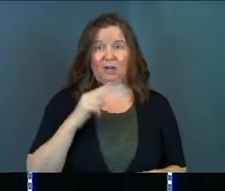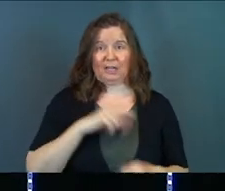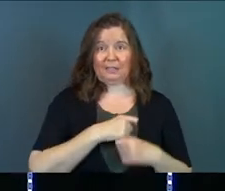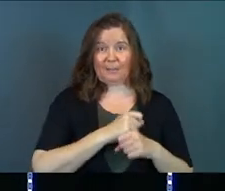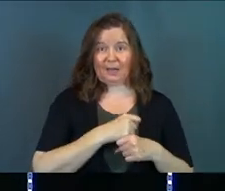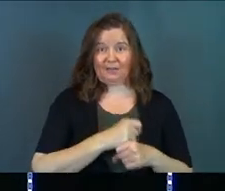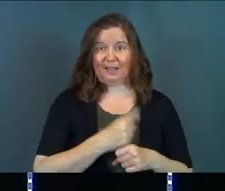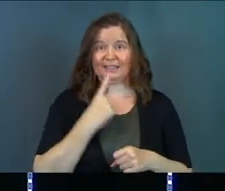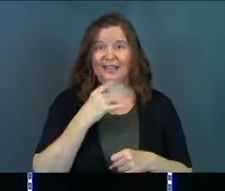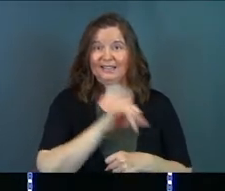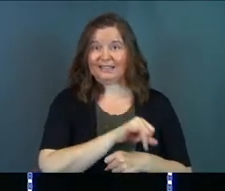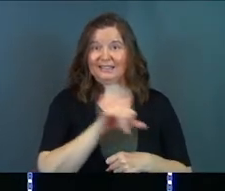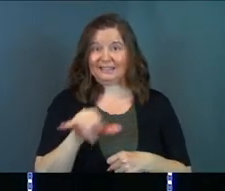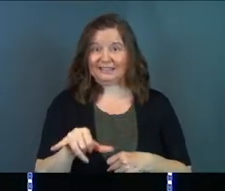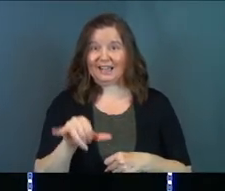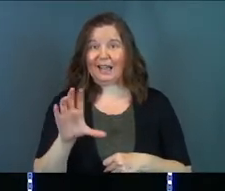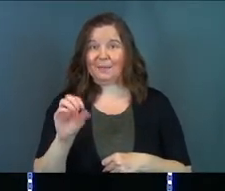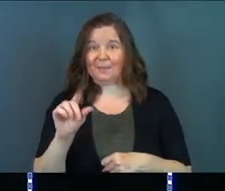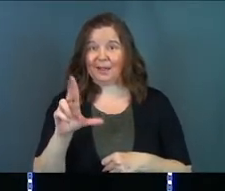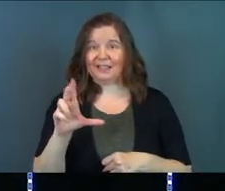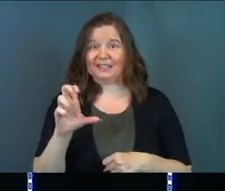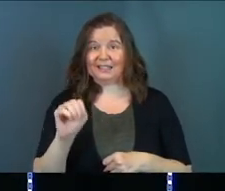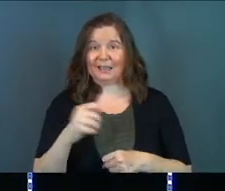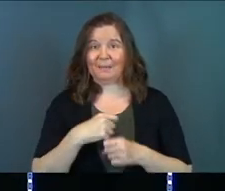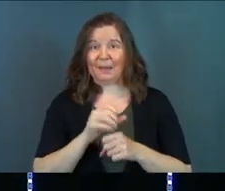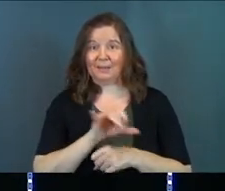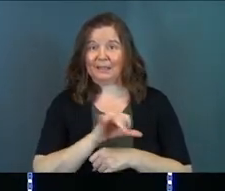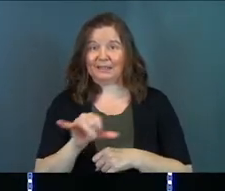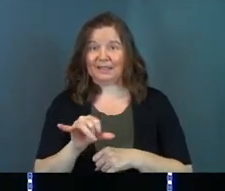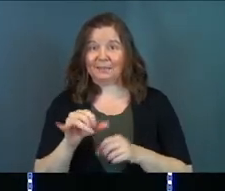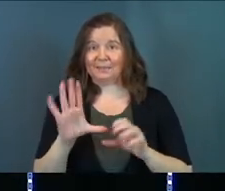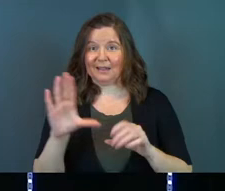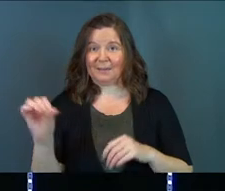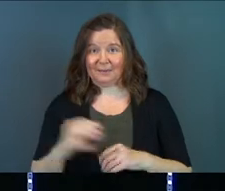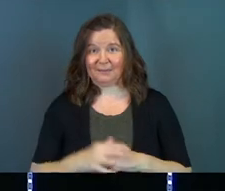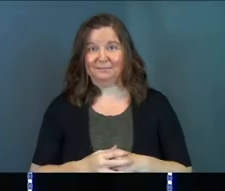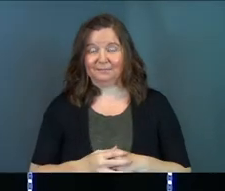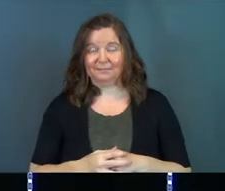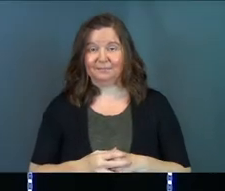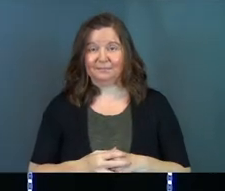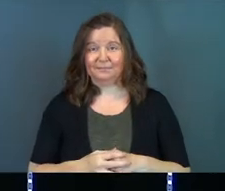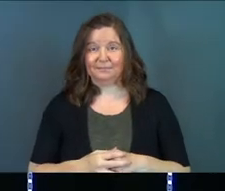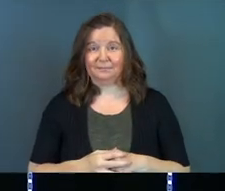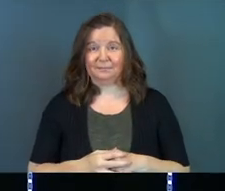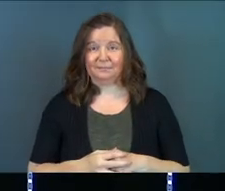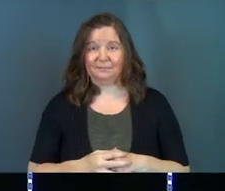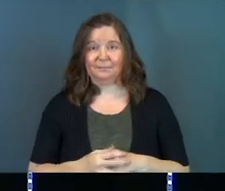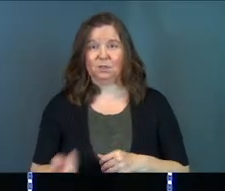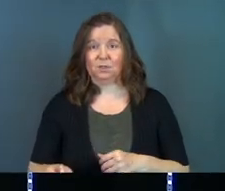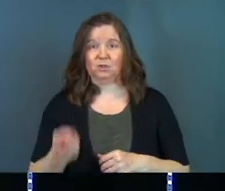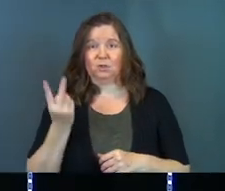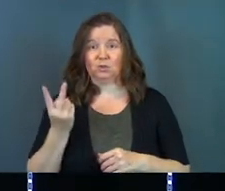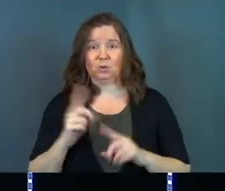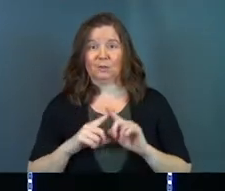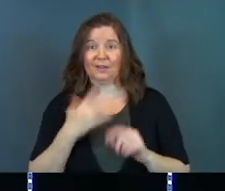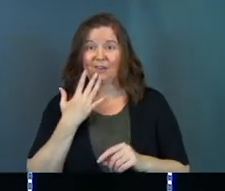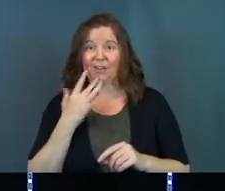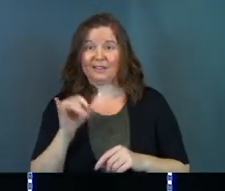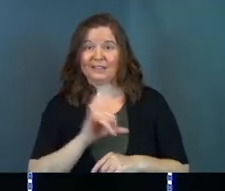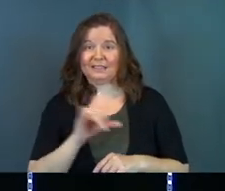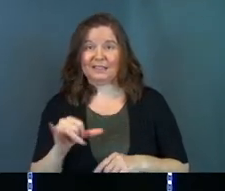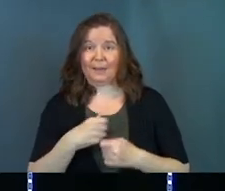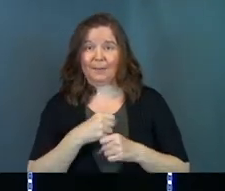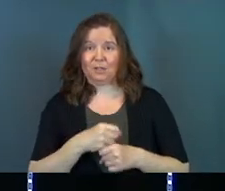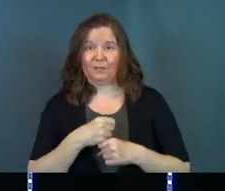at its manufacturer, and it says, guess what? Coliseum. Same manufacturer. Two different colors, same